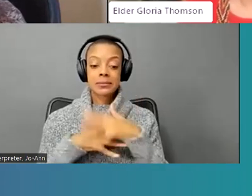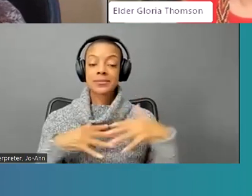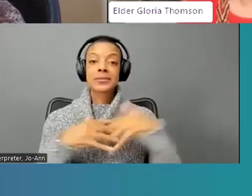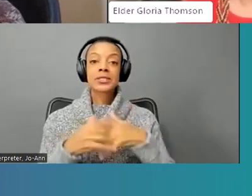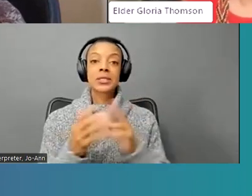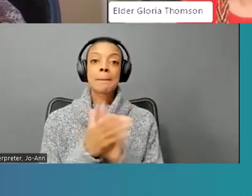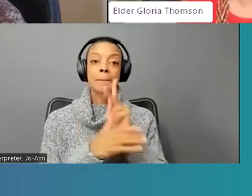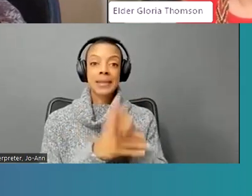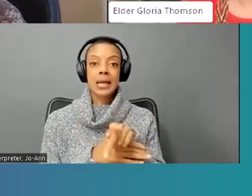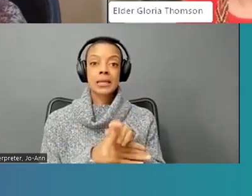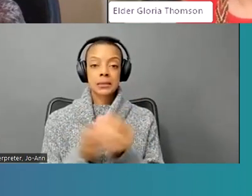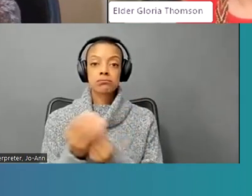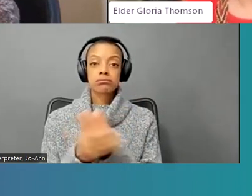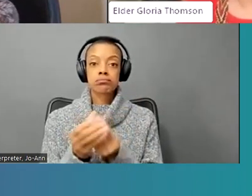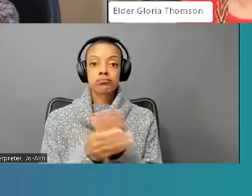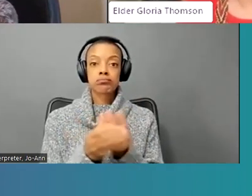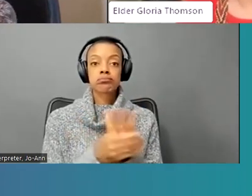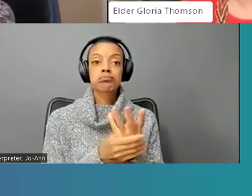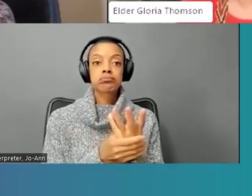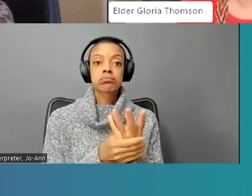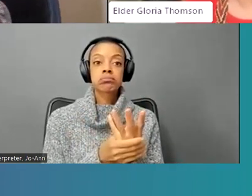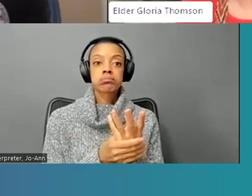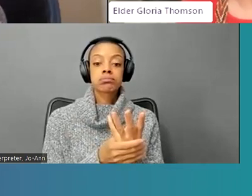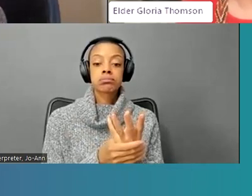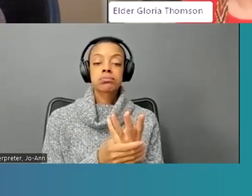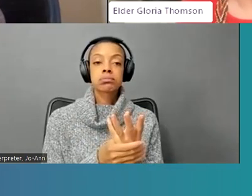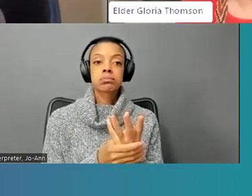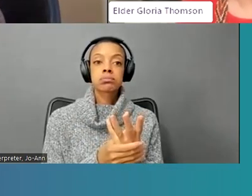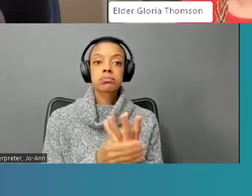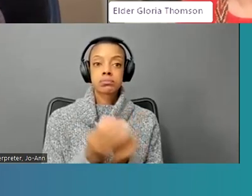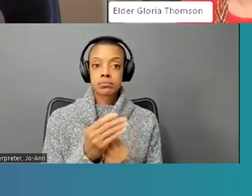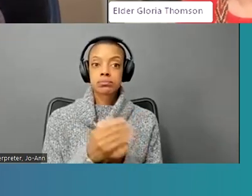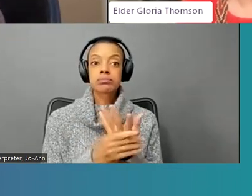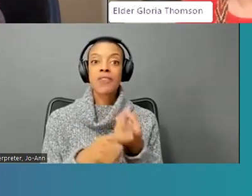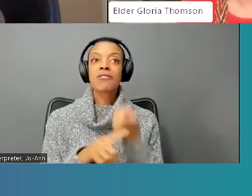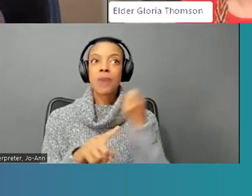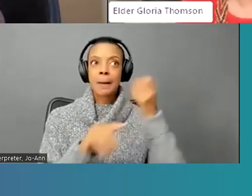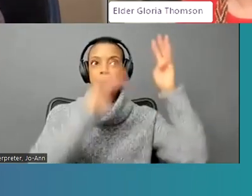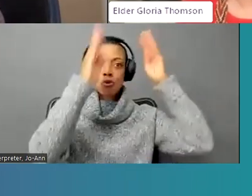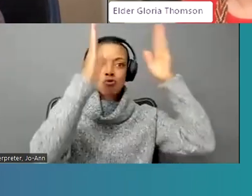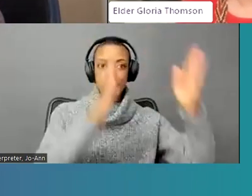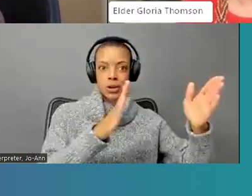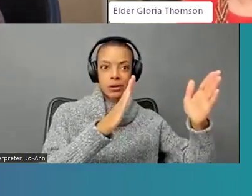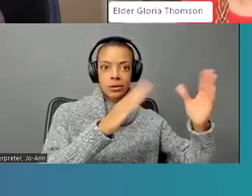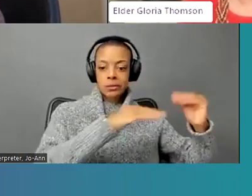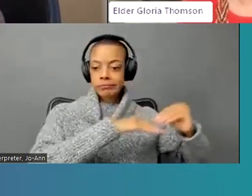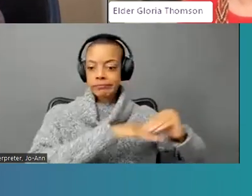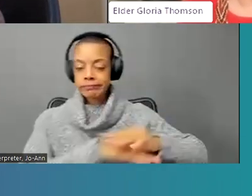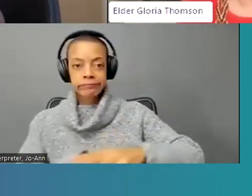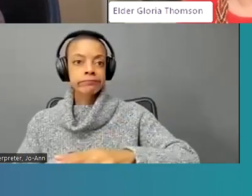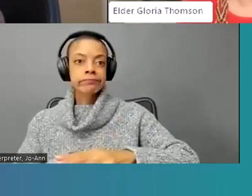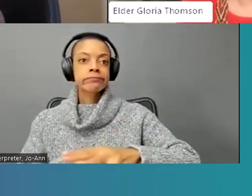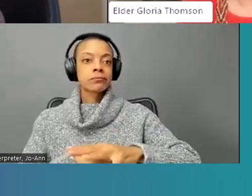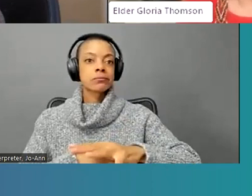was our way. And it was a plant that came from the creator. That was how we did our prayers,